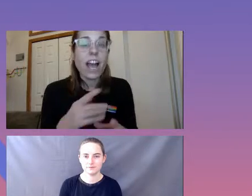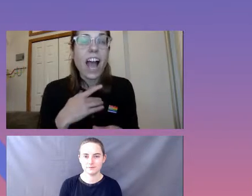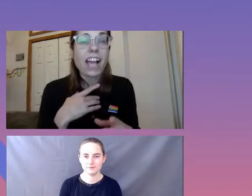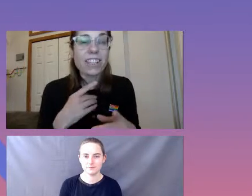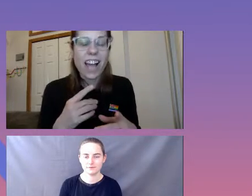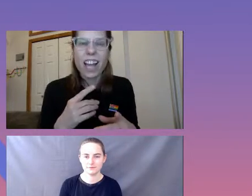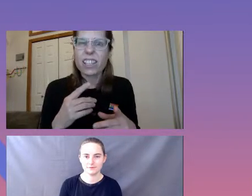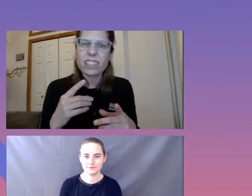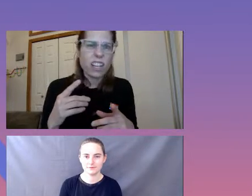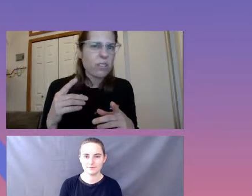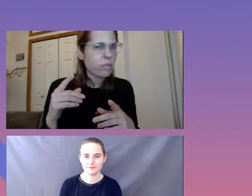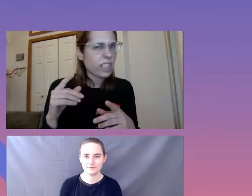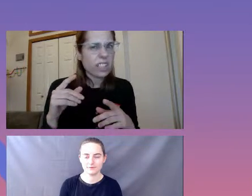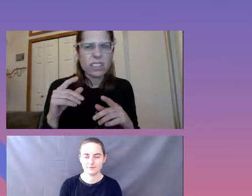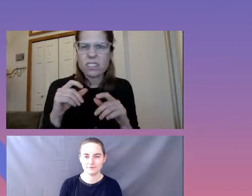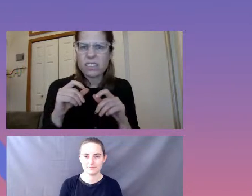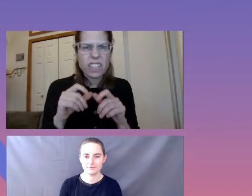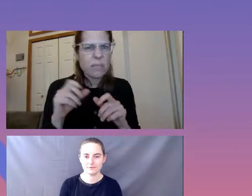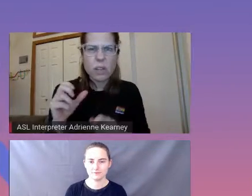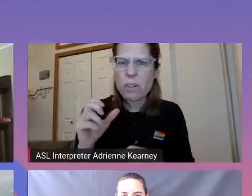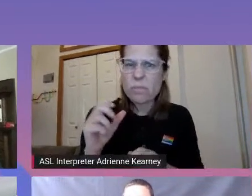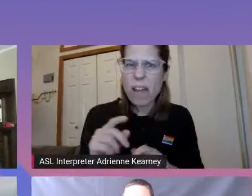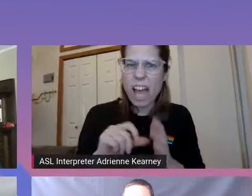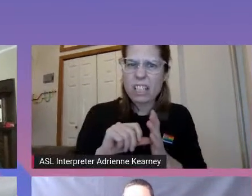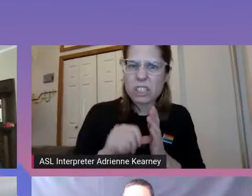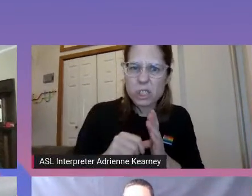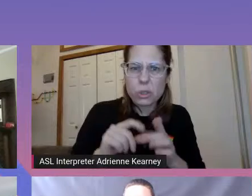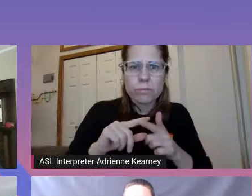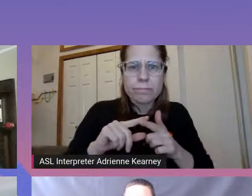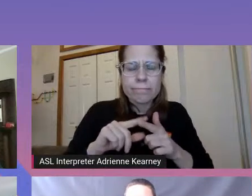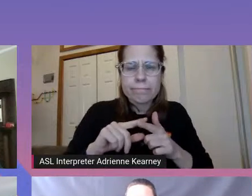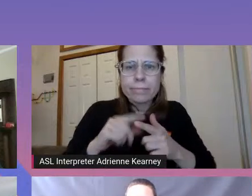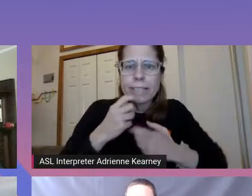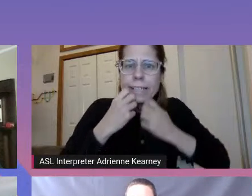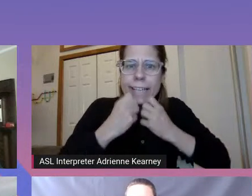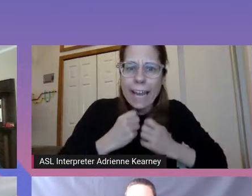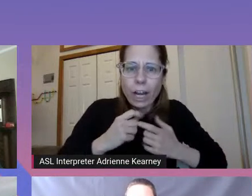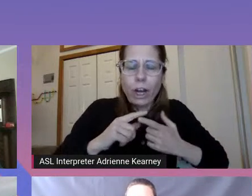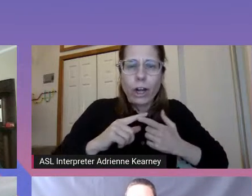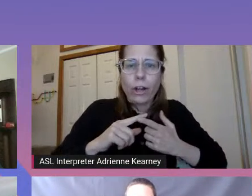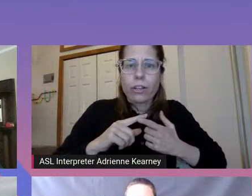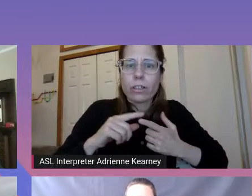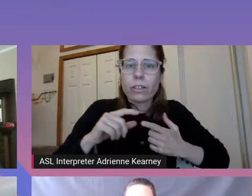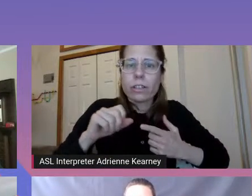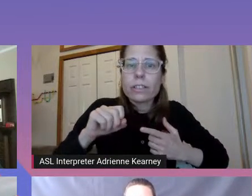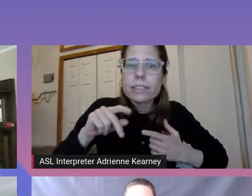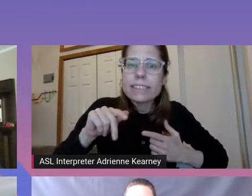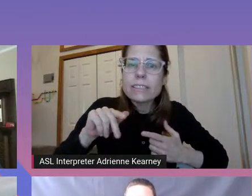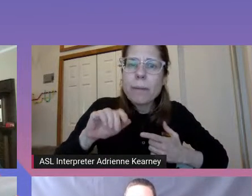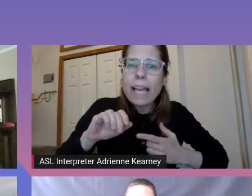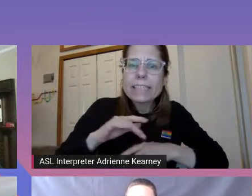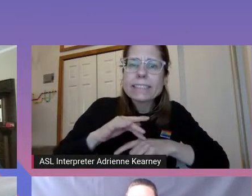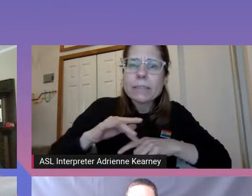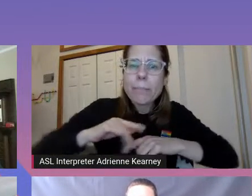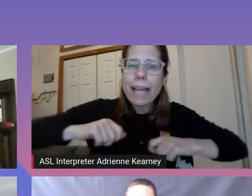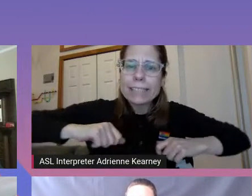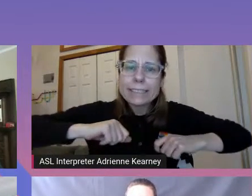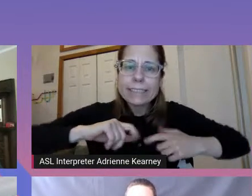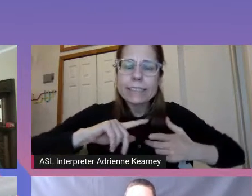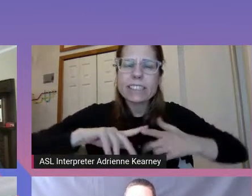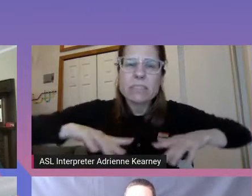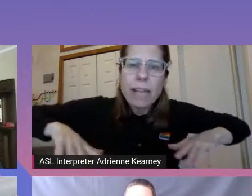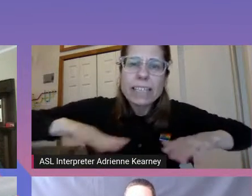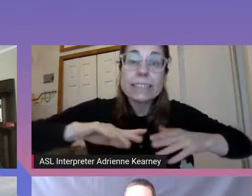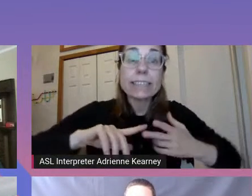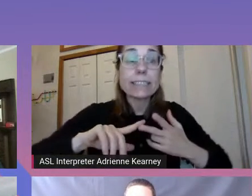keep returning to certain things, and which I feel that it's kind of like the foundation of like, how this work exists, but